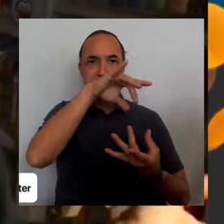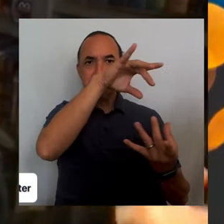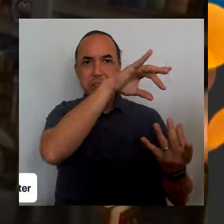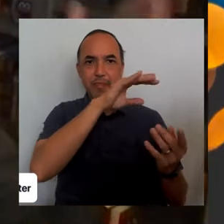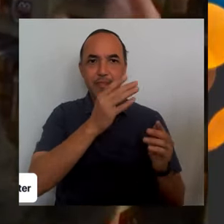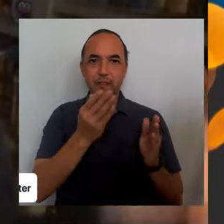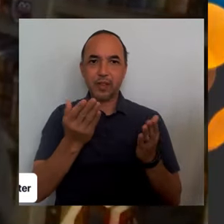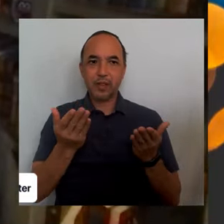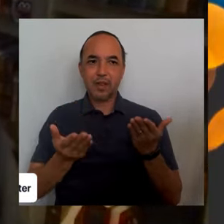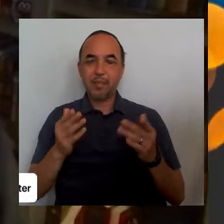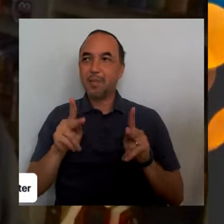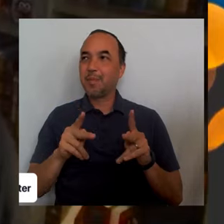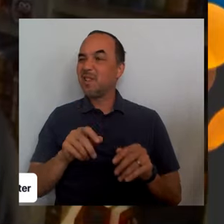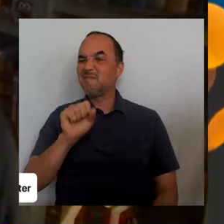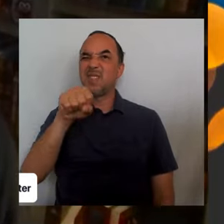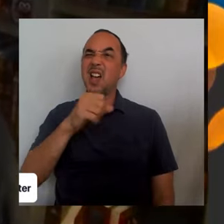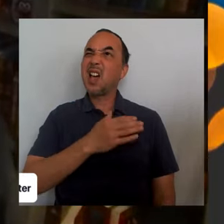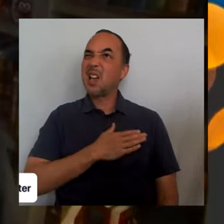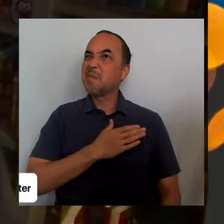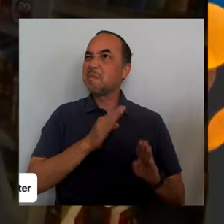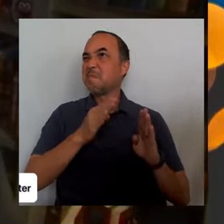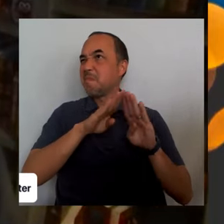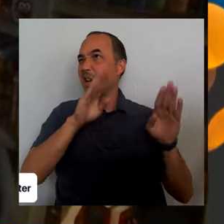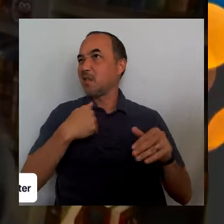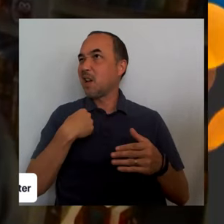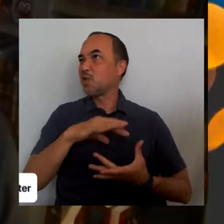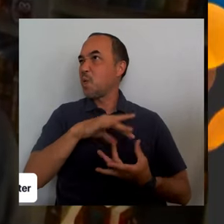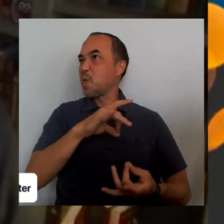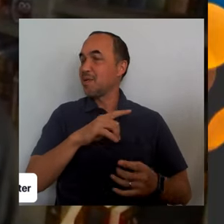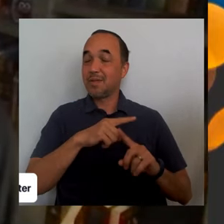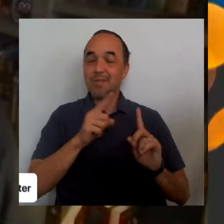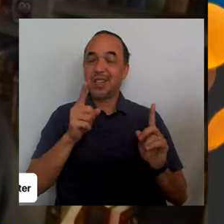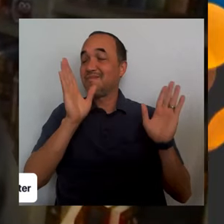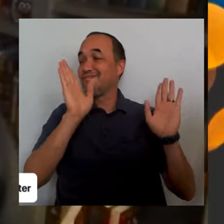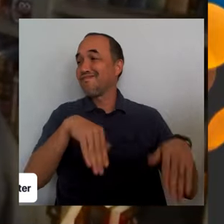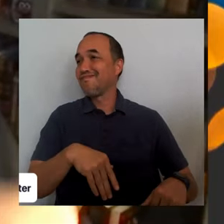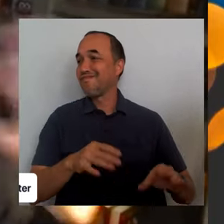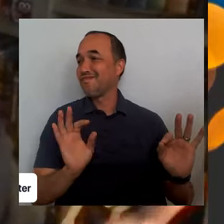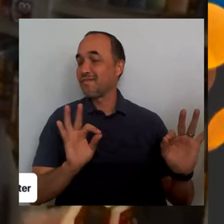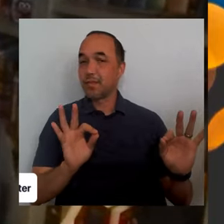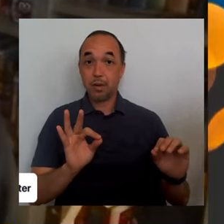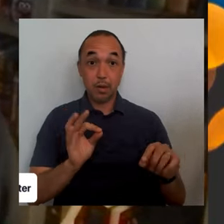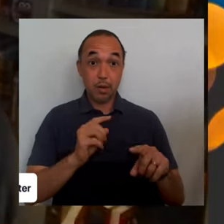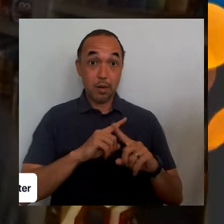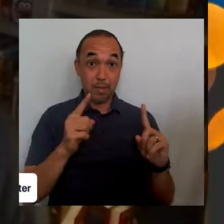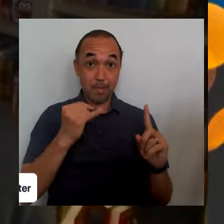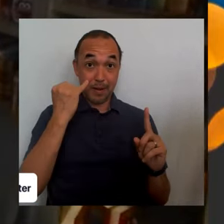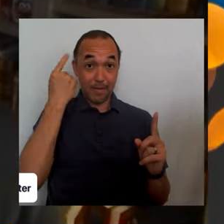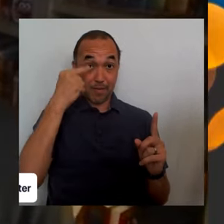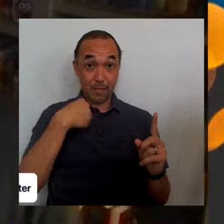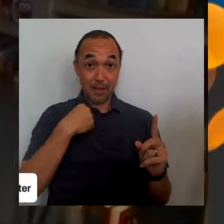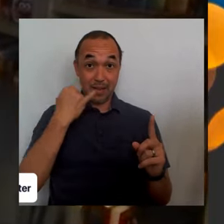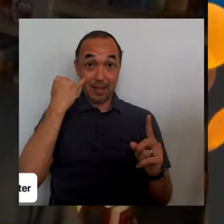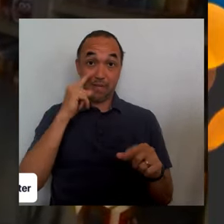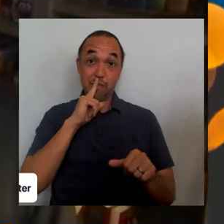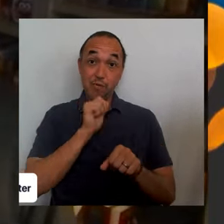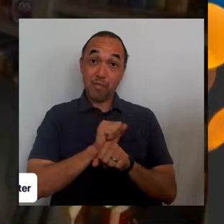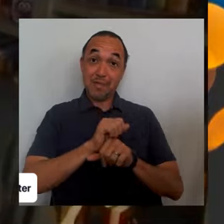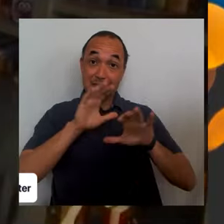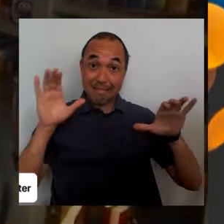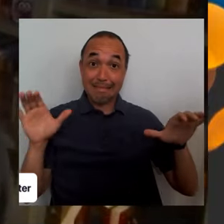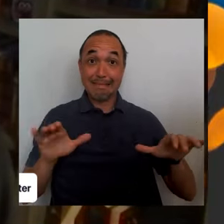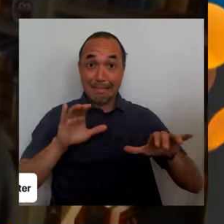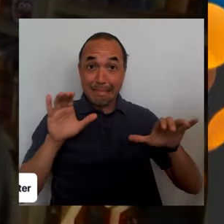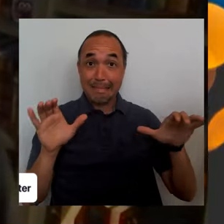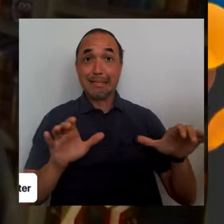like, yeah, it's haunted, but not that big a deal. To me, if it was as active as some of these places,